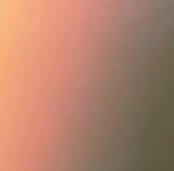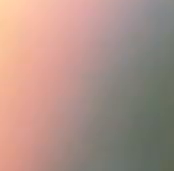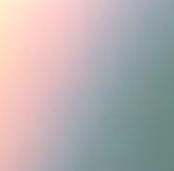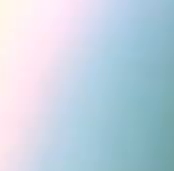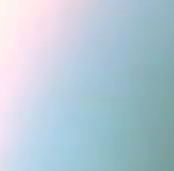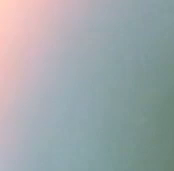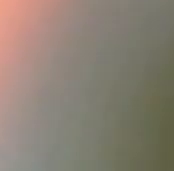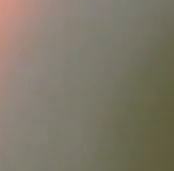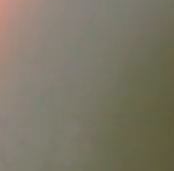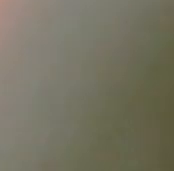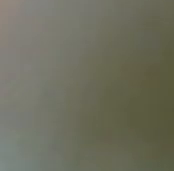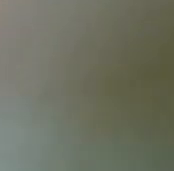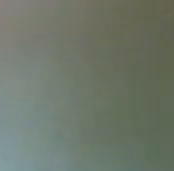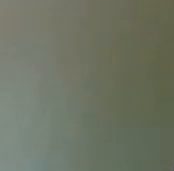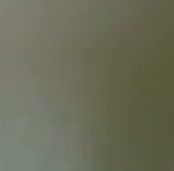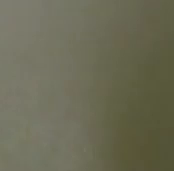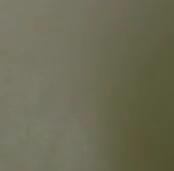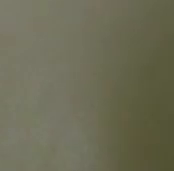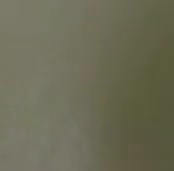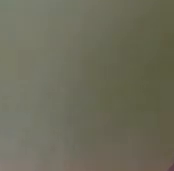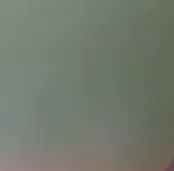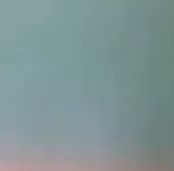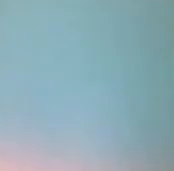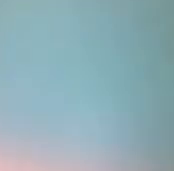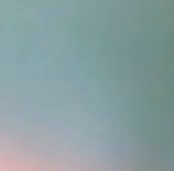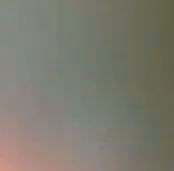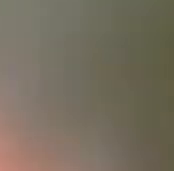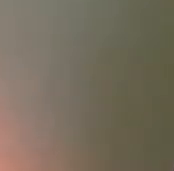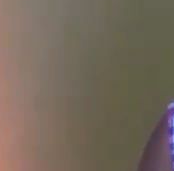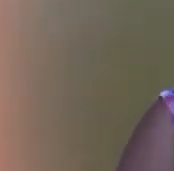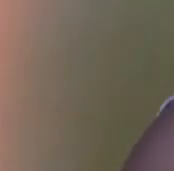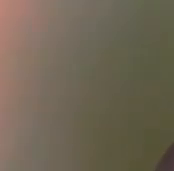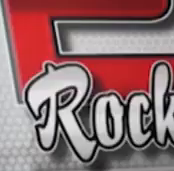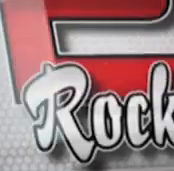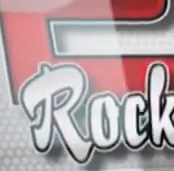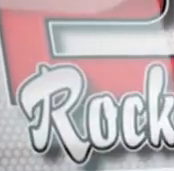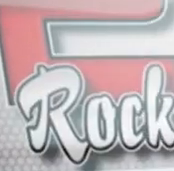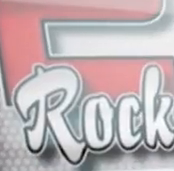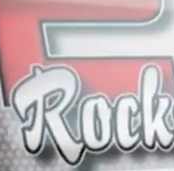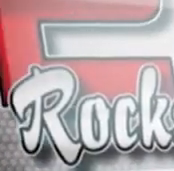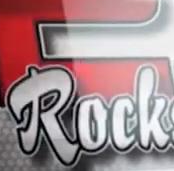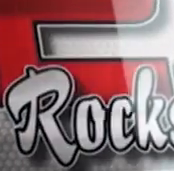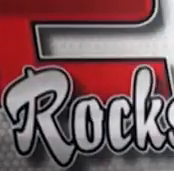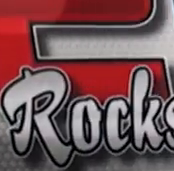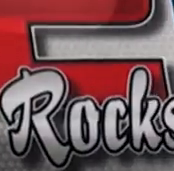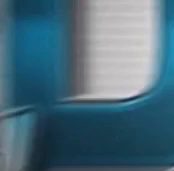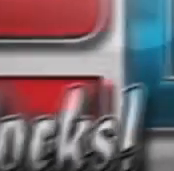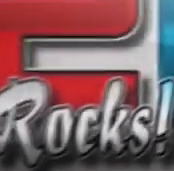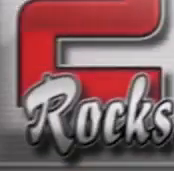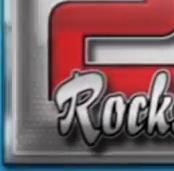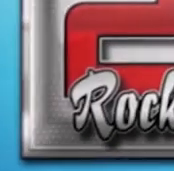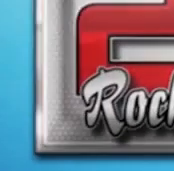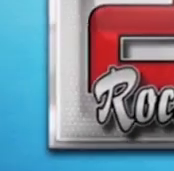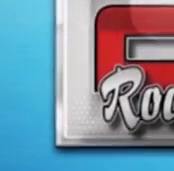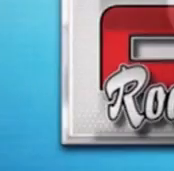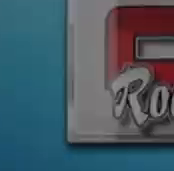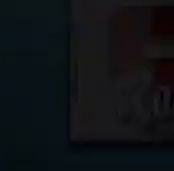Hi, I'm Asalika And I'm from Lotoka And I love Today FM Today FM rocks Today's hit music On Today FM Today FM